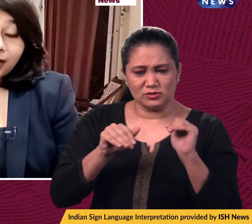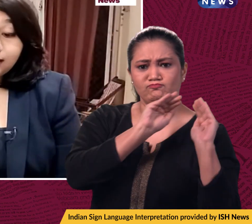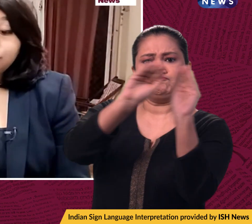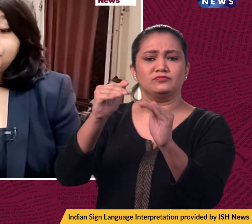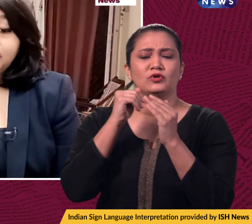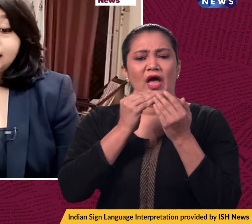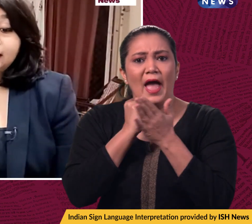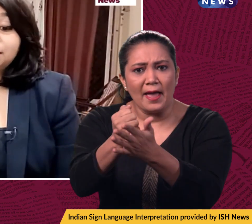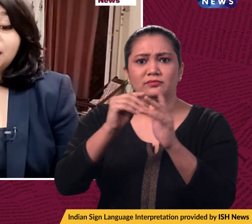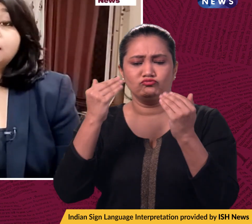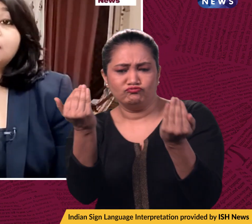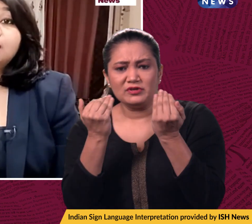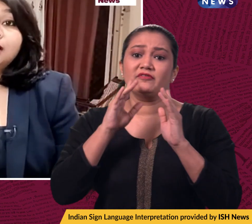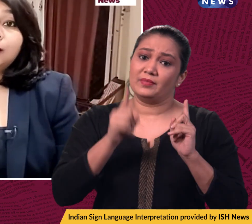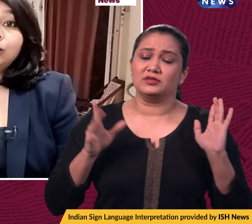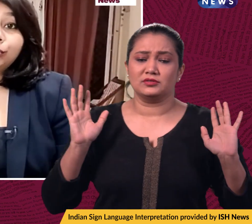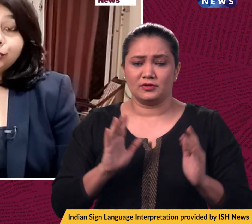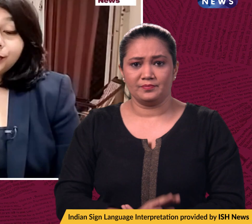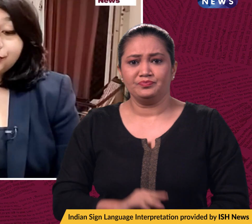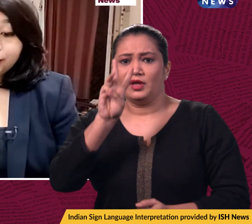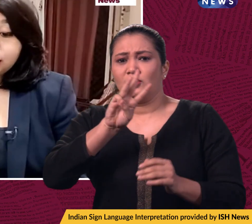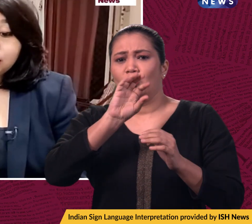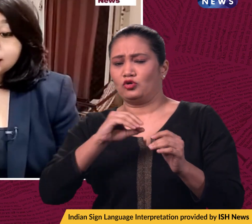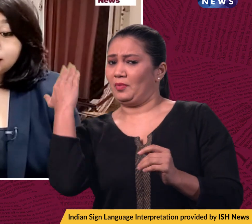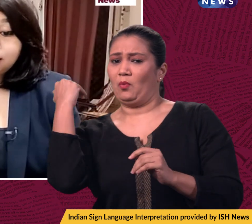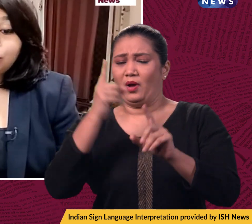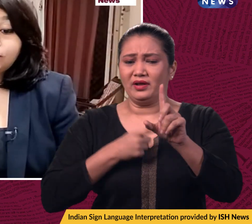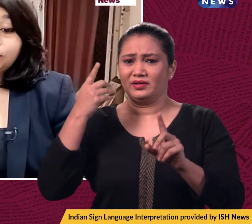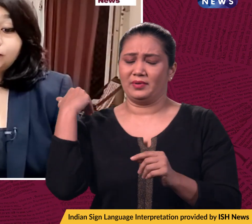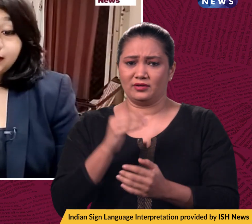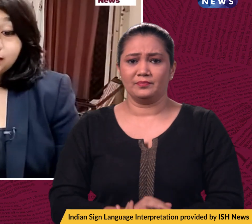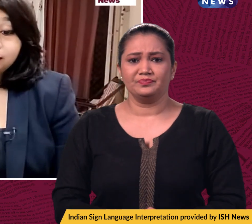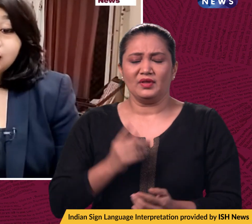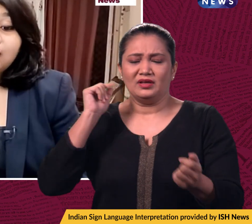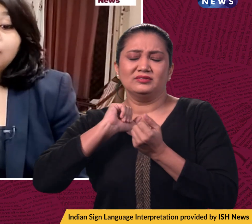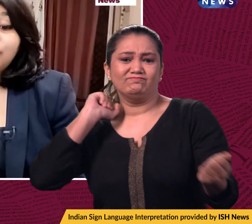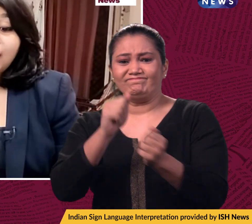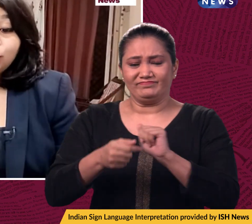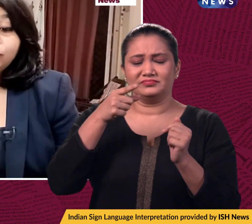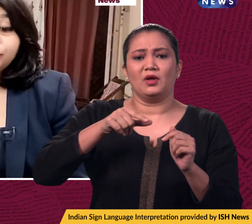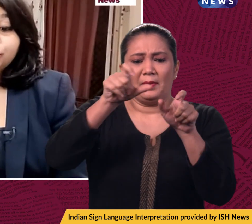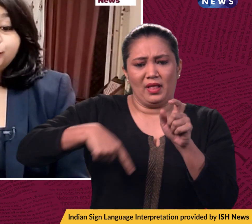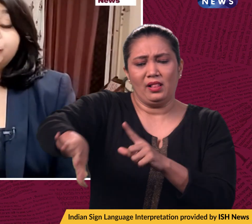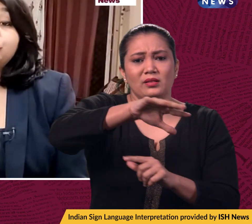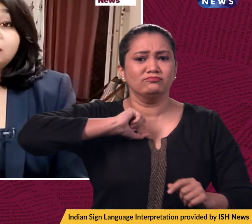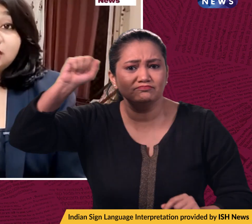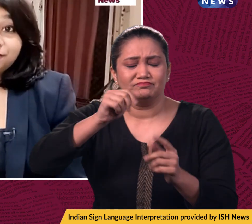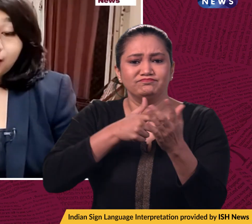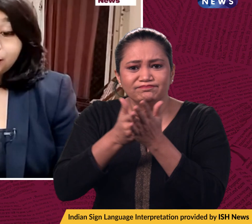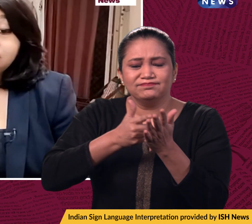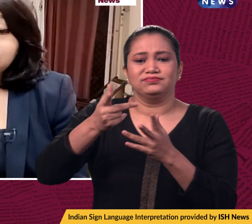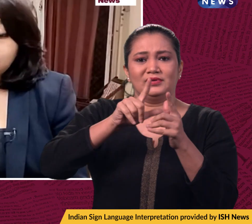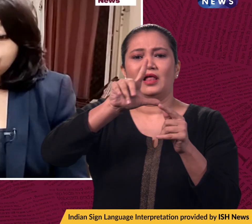it to file a reply in the matter. Now, on October 3rd last year, a convoy of vehicles ran over a group of